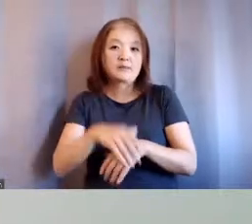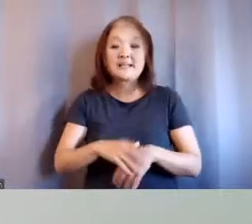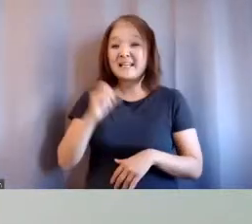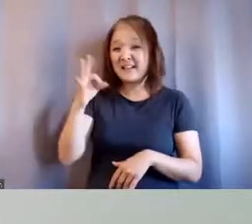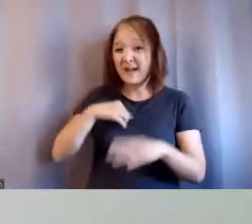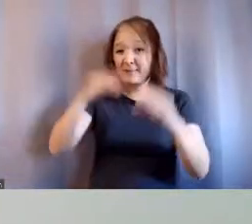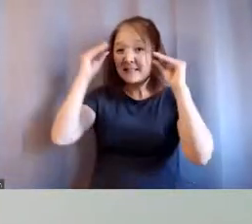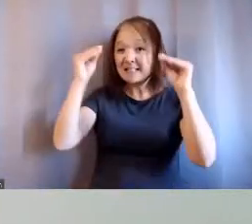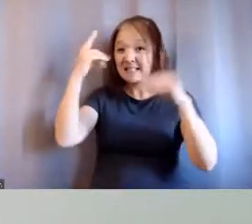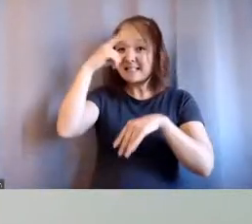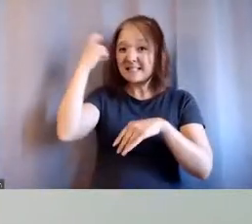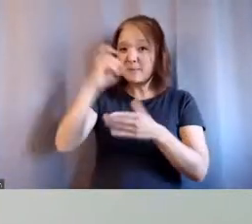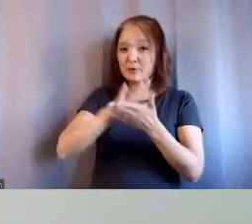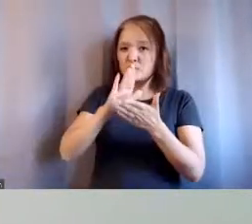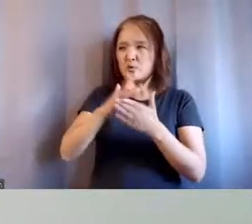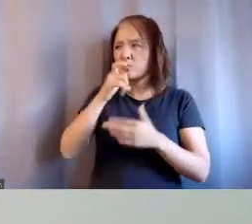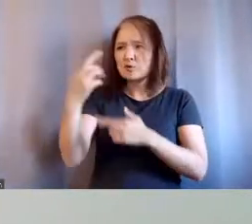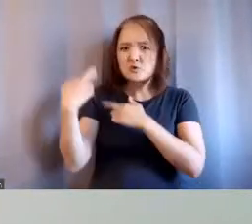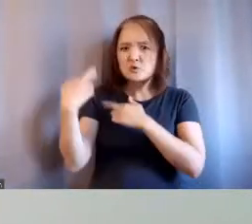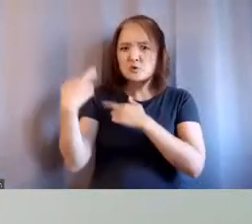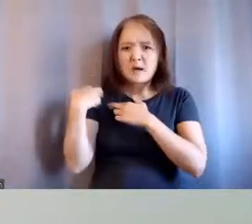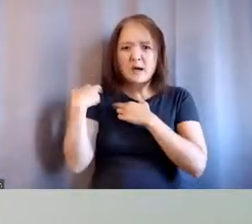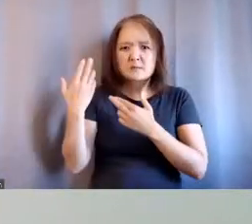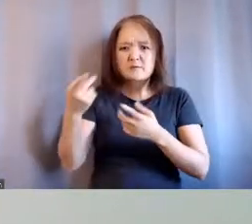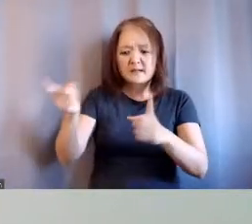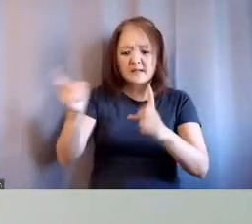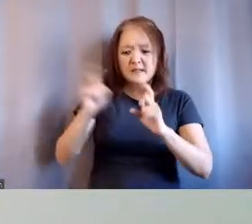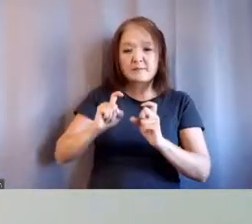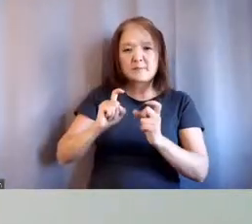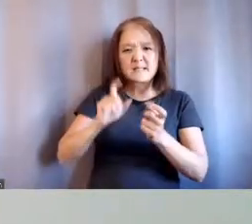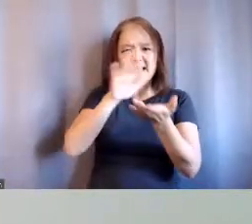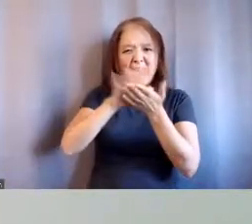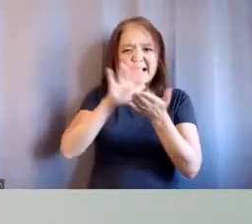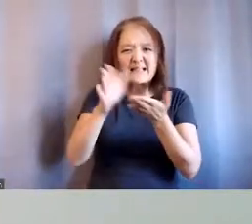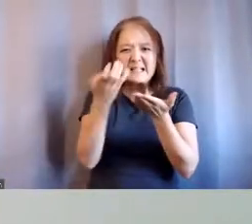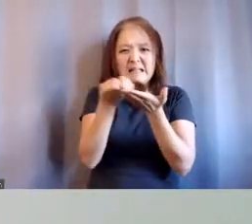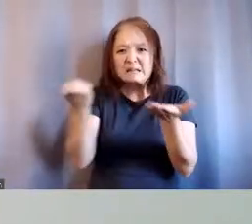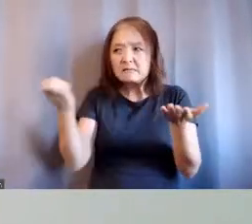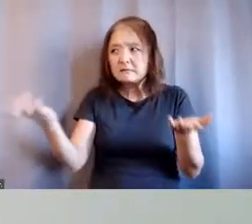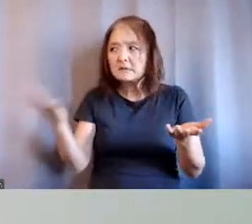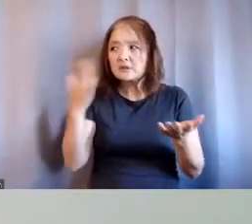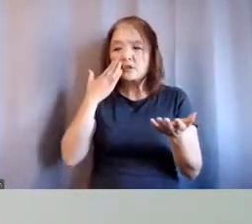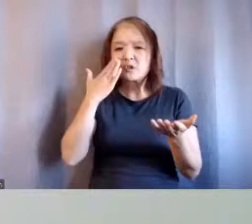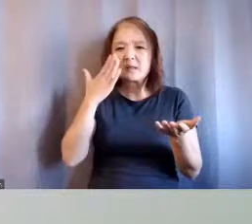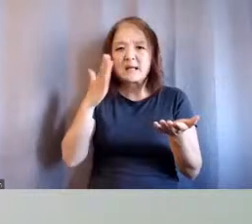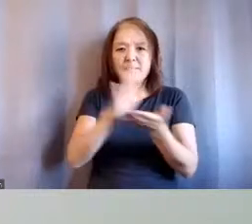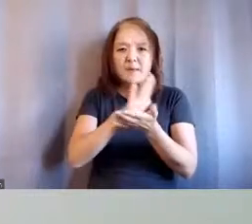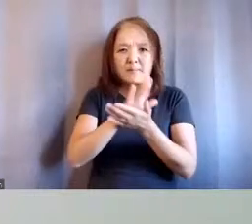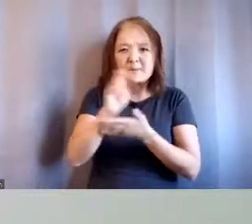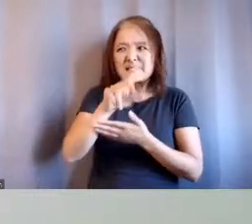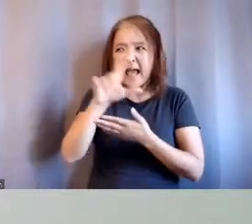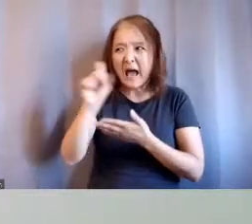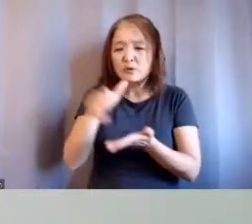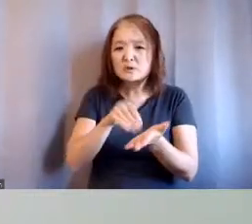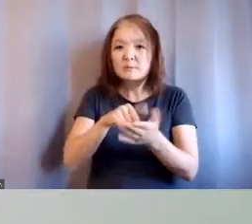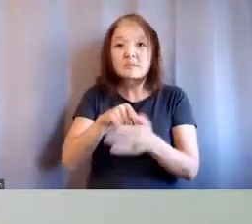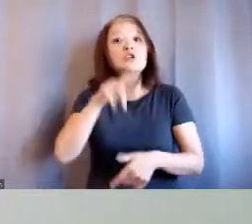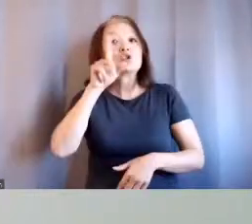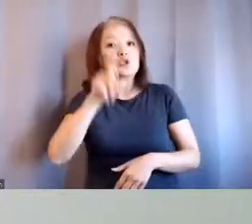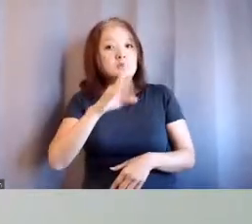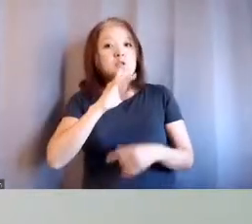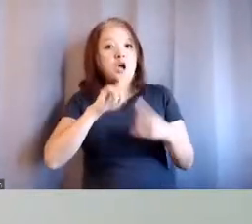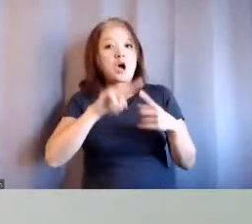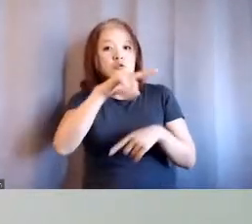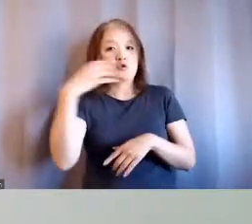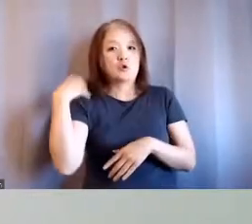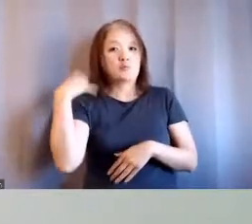for supplying the cleaning materials like disinfectant wipes, paper towels, soap? You should be talking to your employer about that, which would be